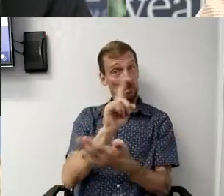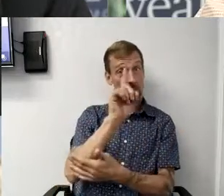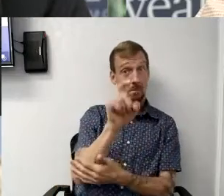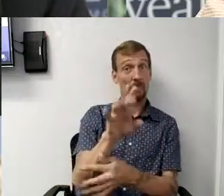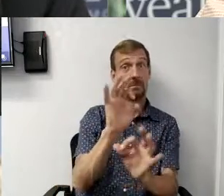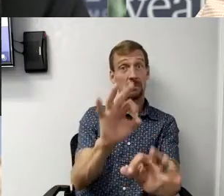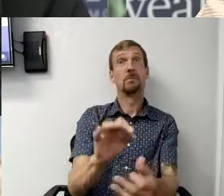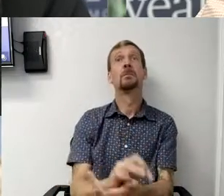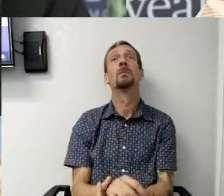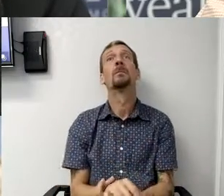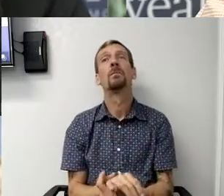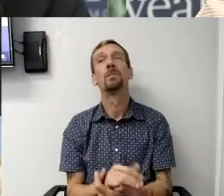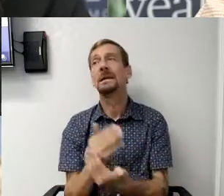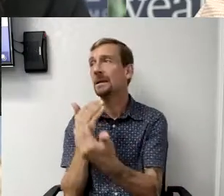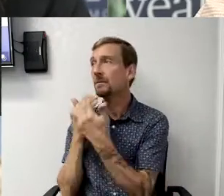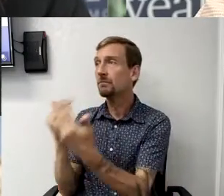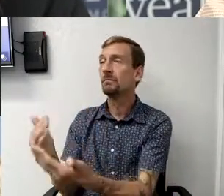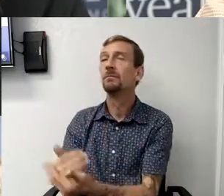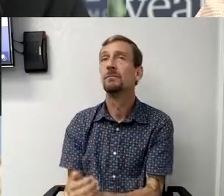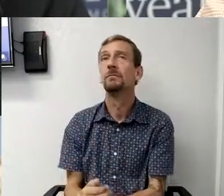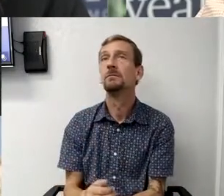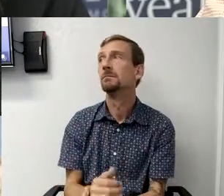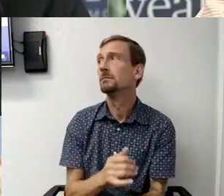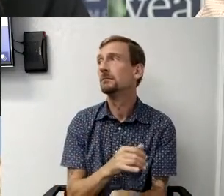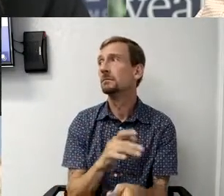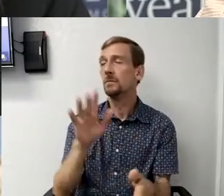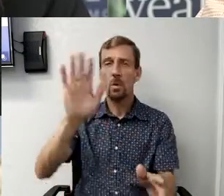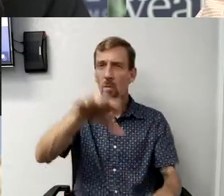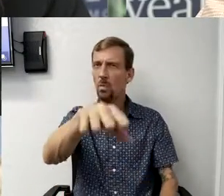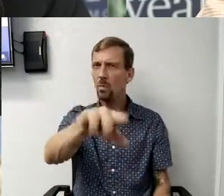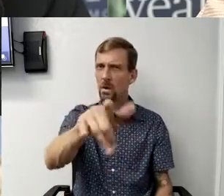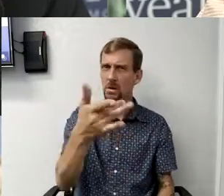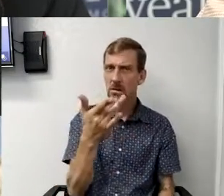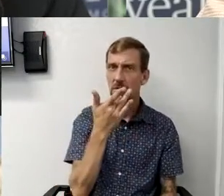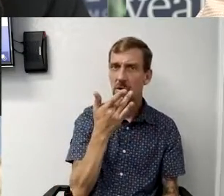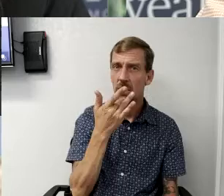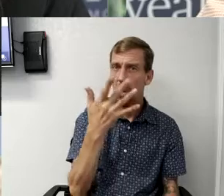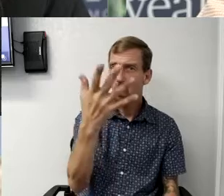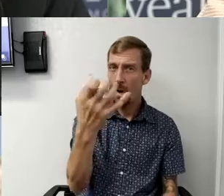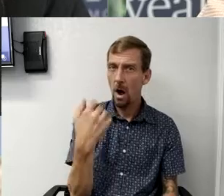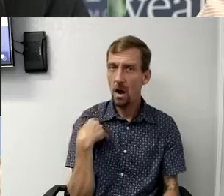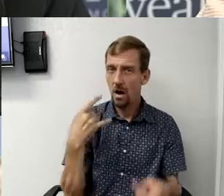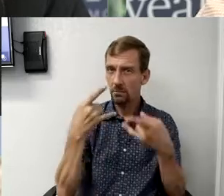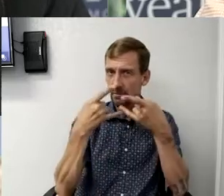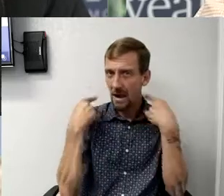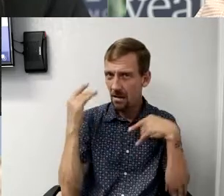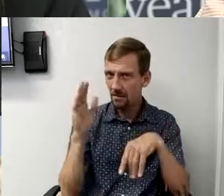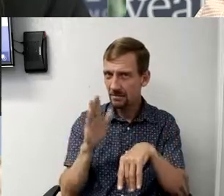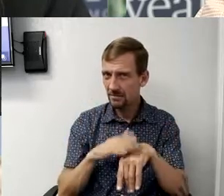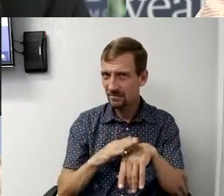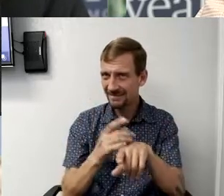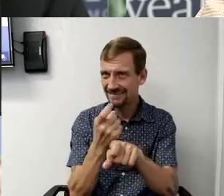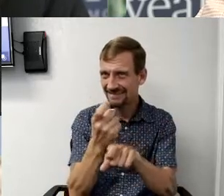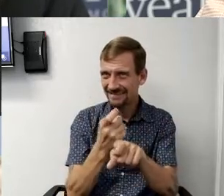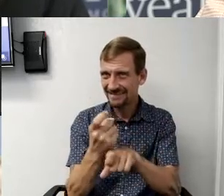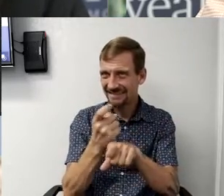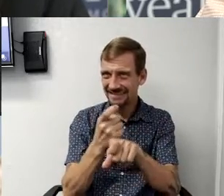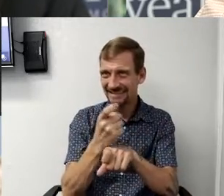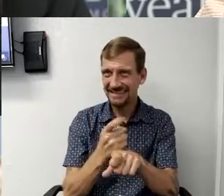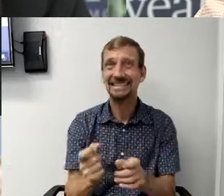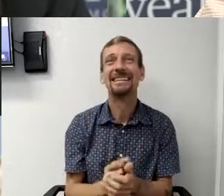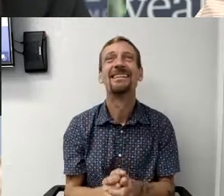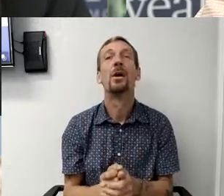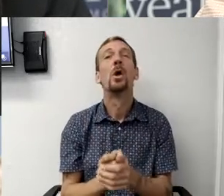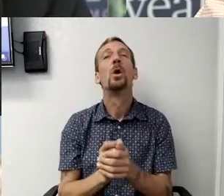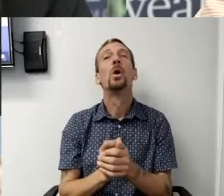Yeah, thank you. Okay, so I'll share. Wait, does that mean they prefer to see us with our mask on? Because they don't. Okay, question has